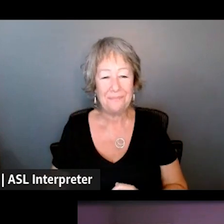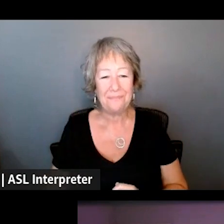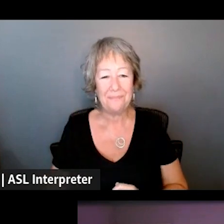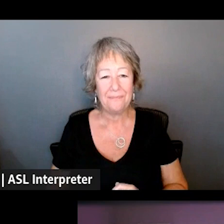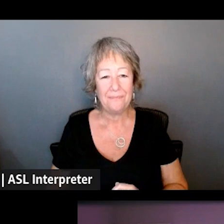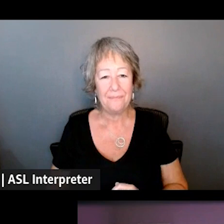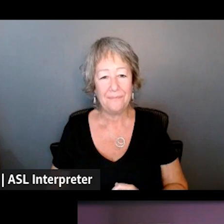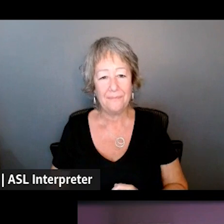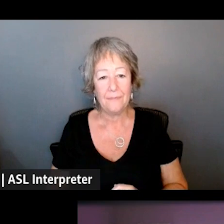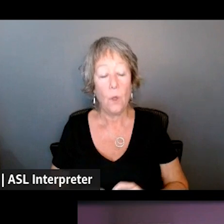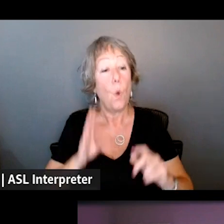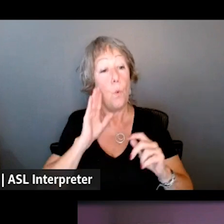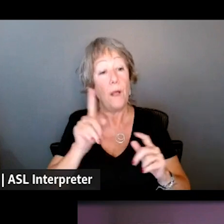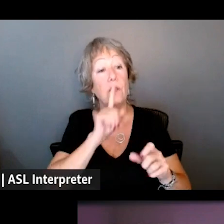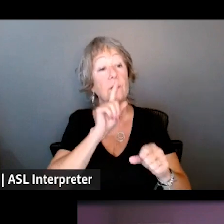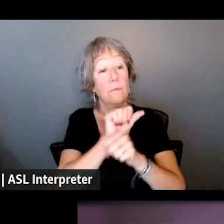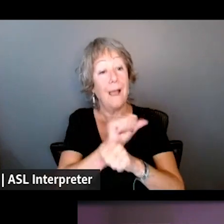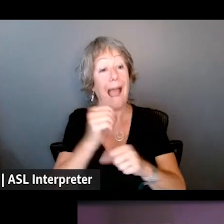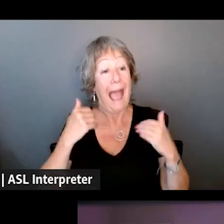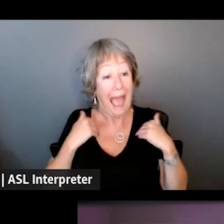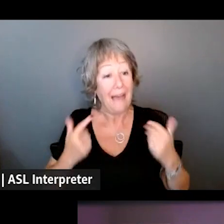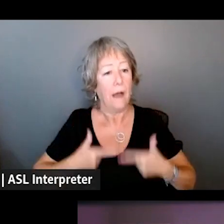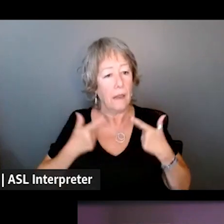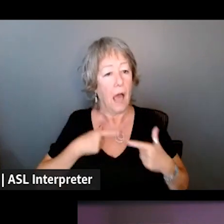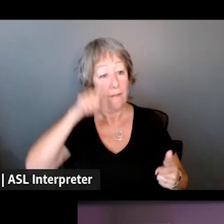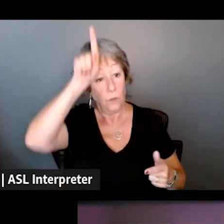question. live unicorn?